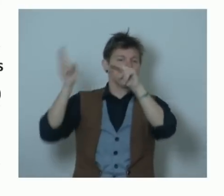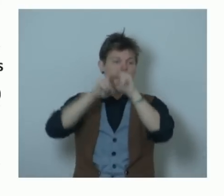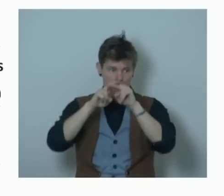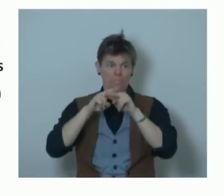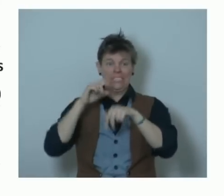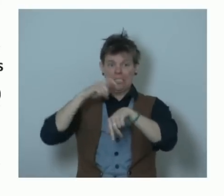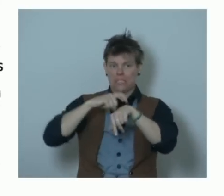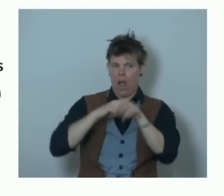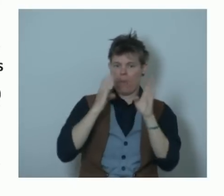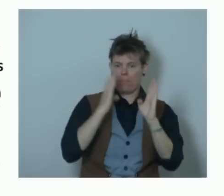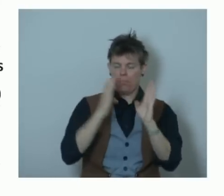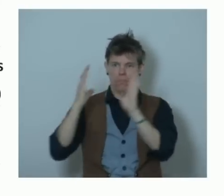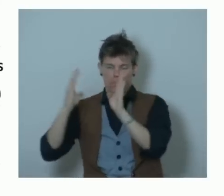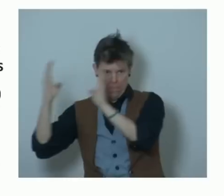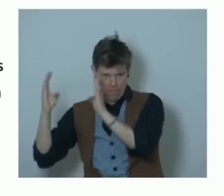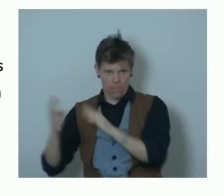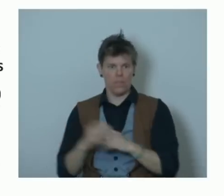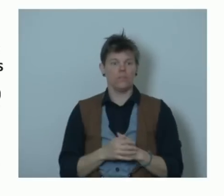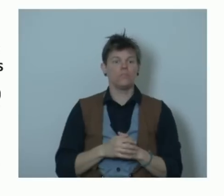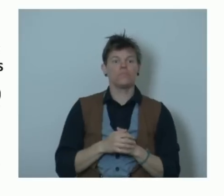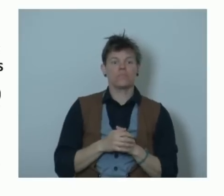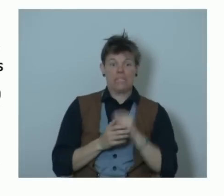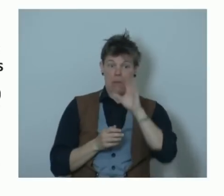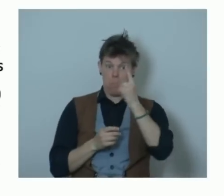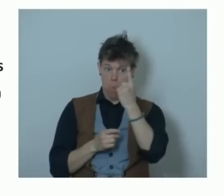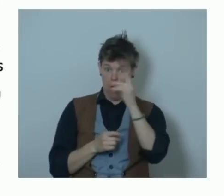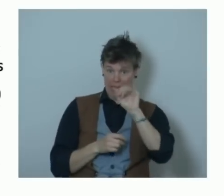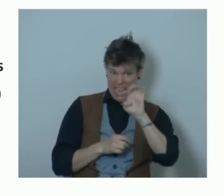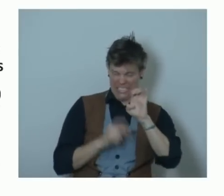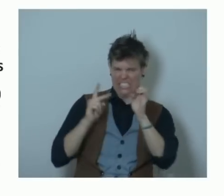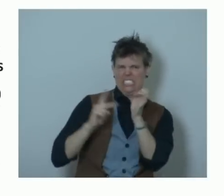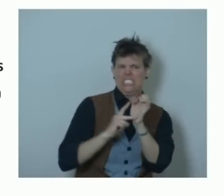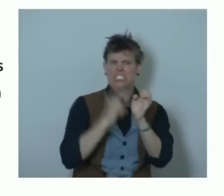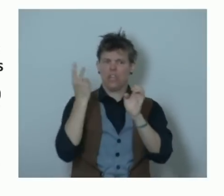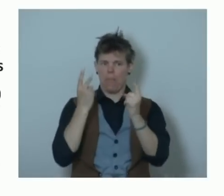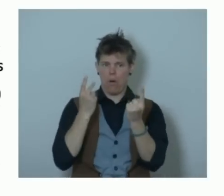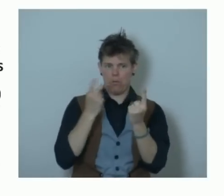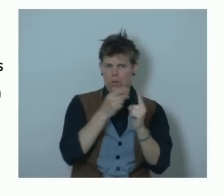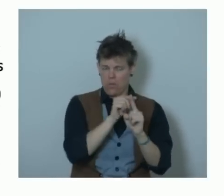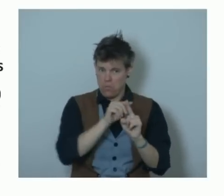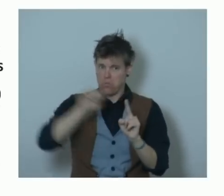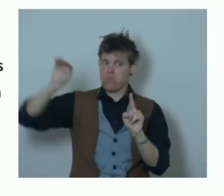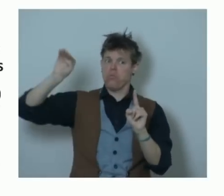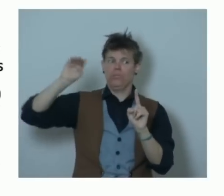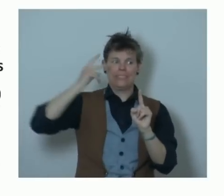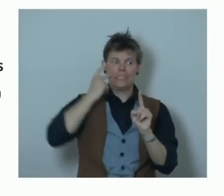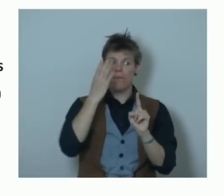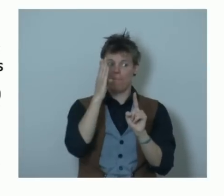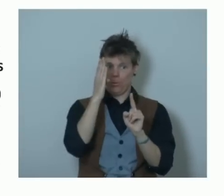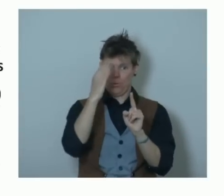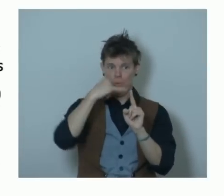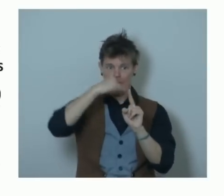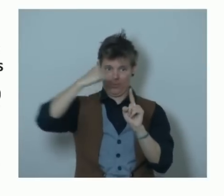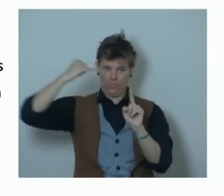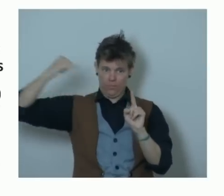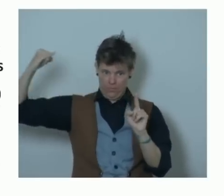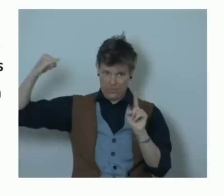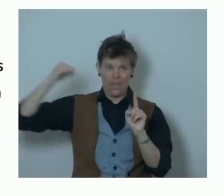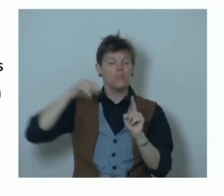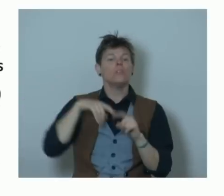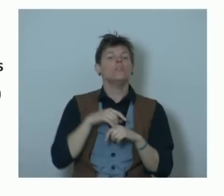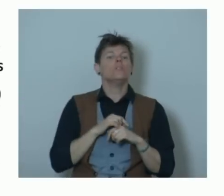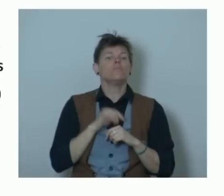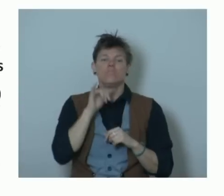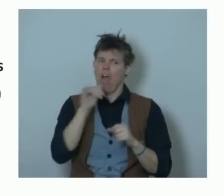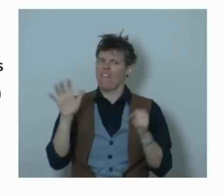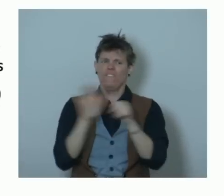a certain number of cases to double, but it's over the entire period of the infection. So this isn't the whole period. We cut off